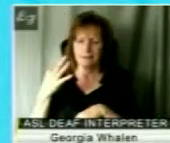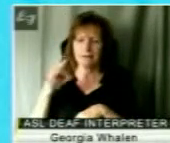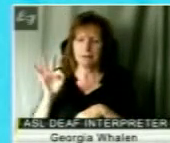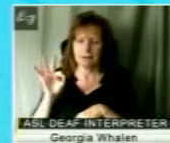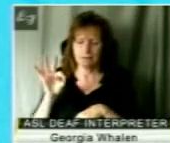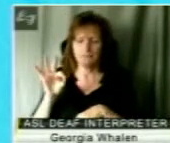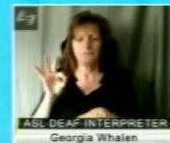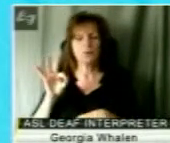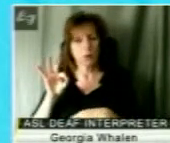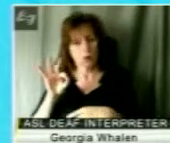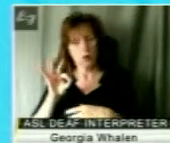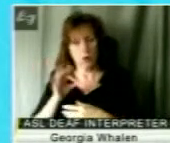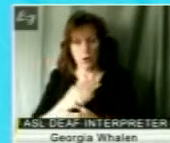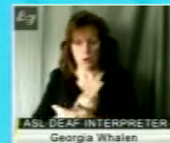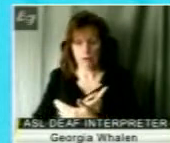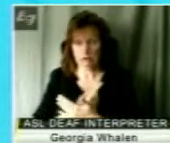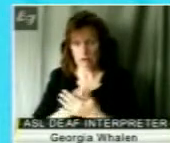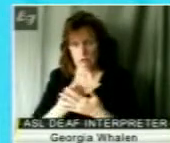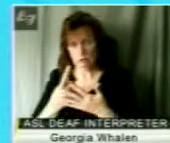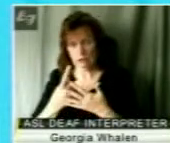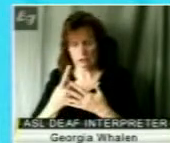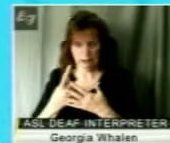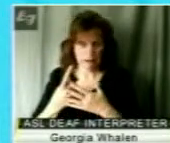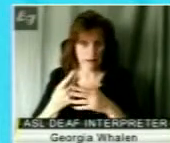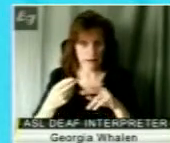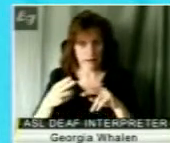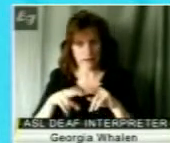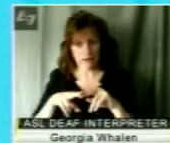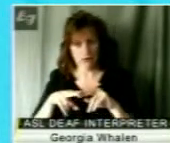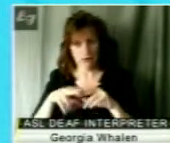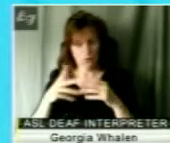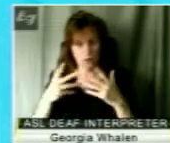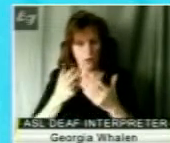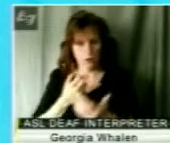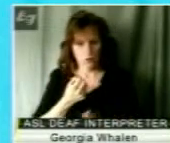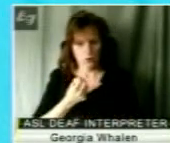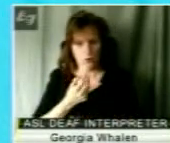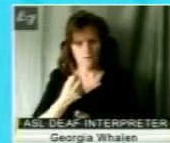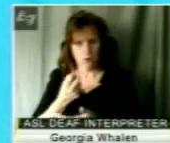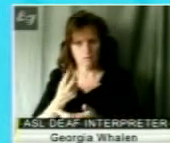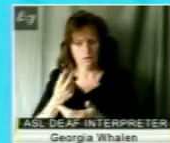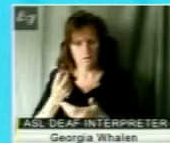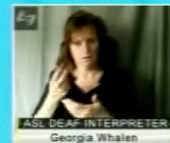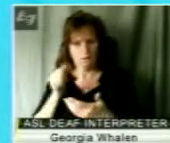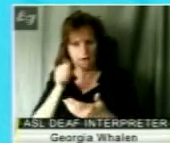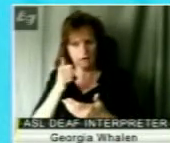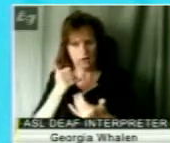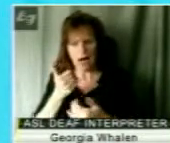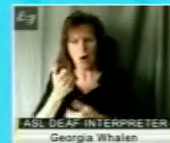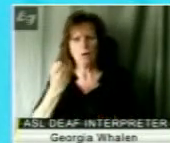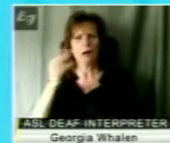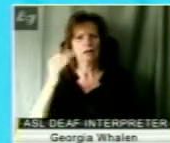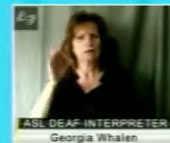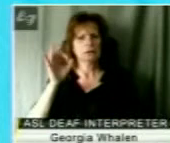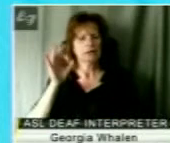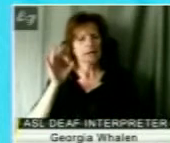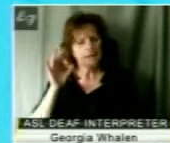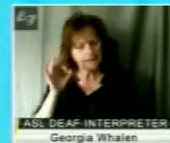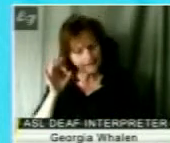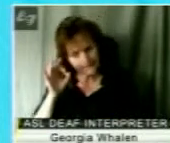where we've been sitting at, you know, some increases of 12, and now we have an increase of 19 today. So I'm going to come back to that in just a minute after we just go